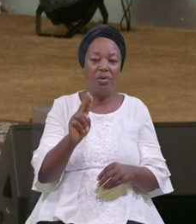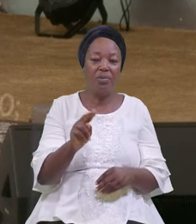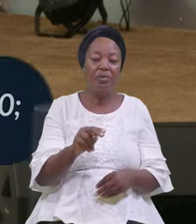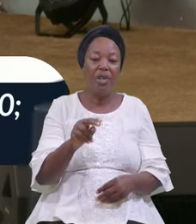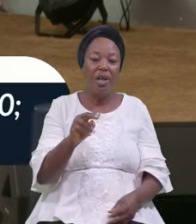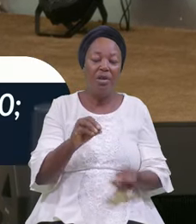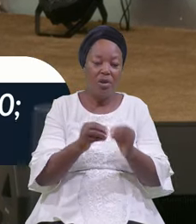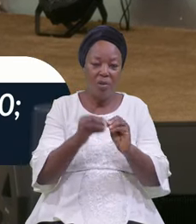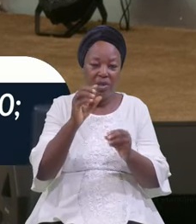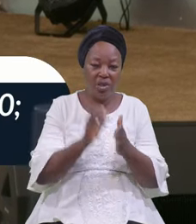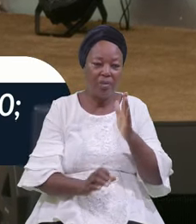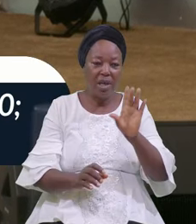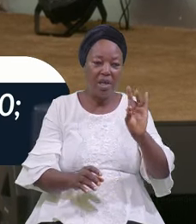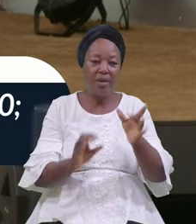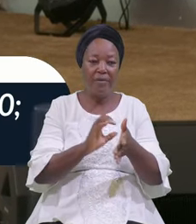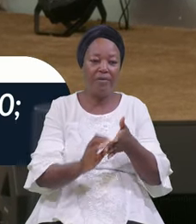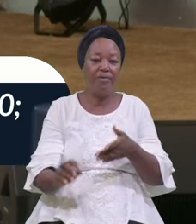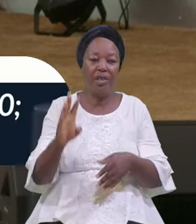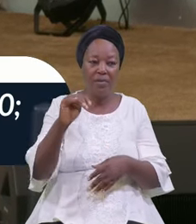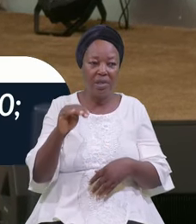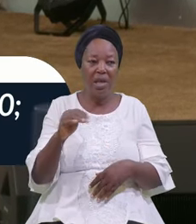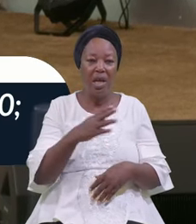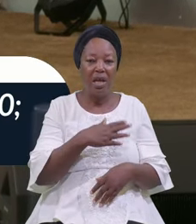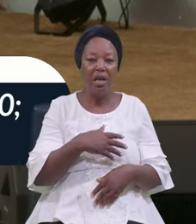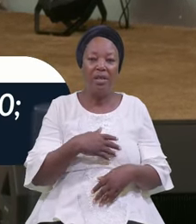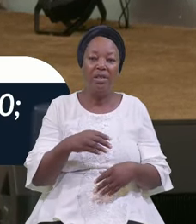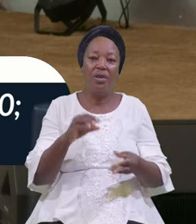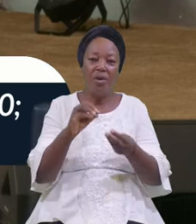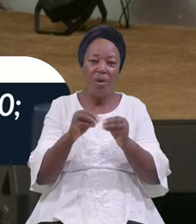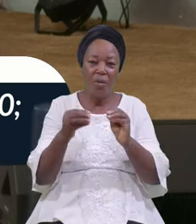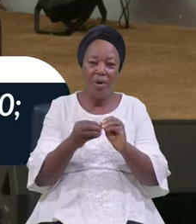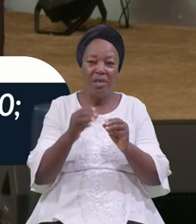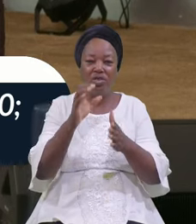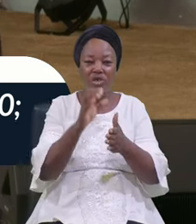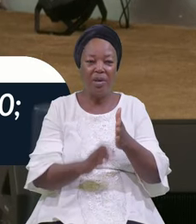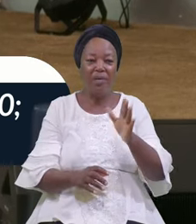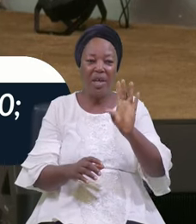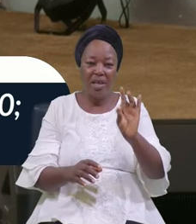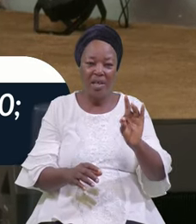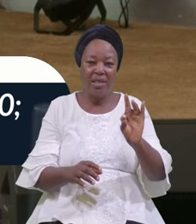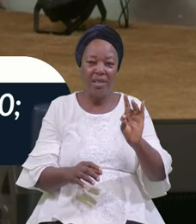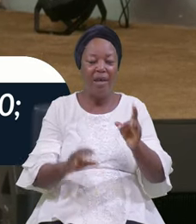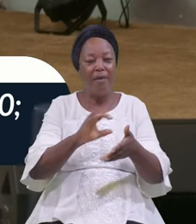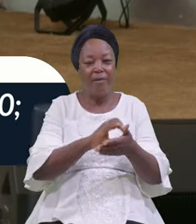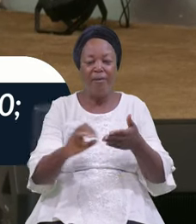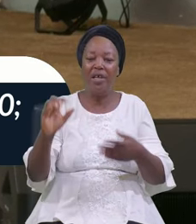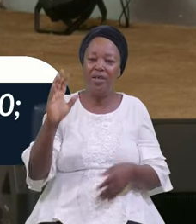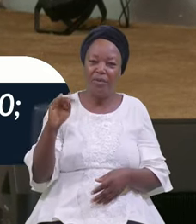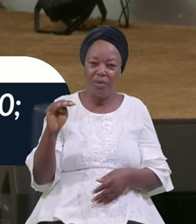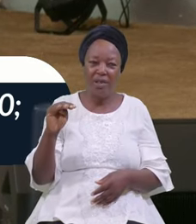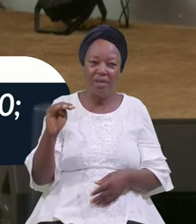And they found, Numbers chapter 8, verse